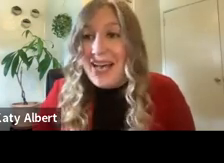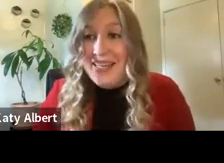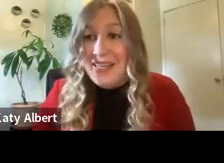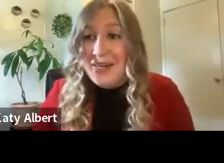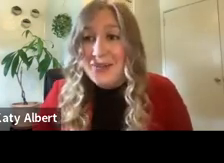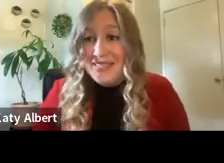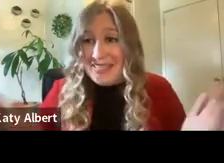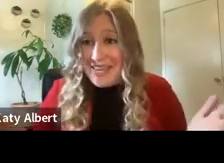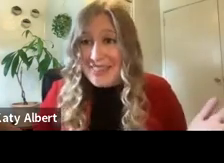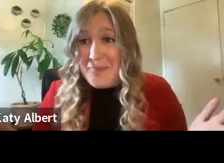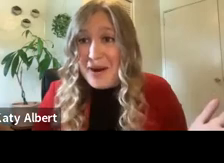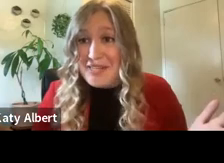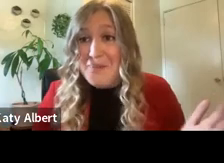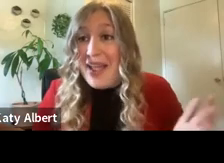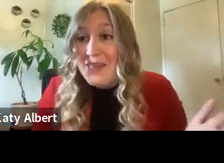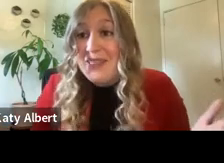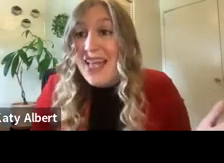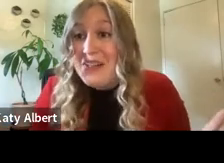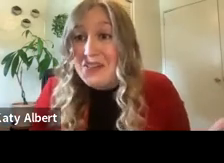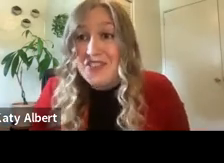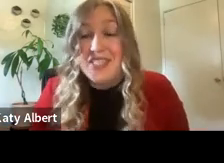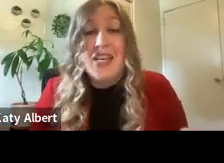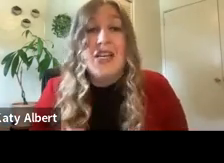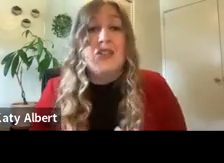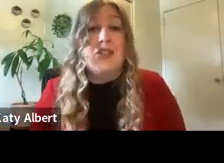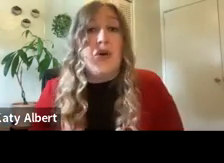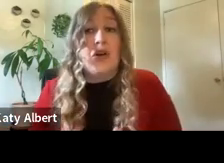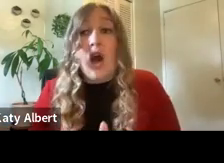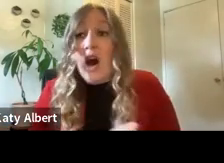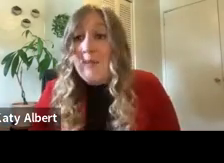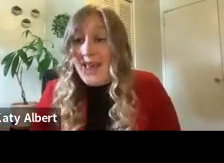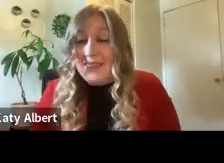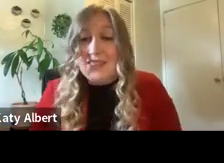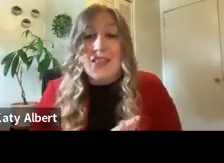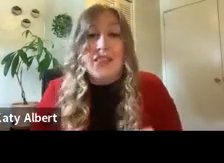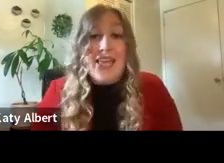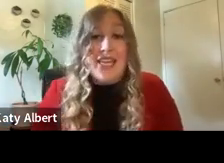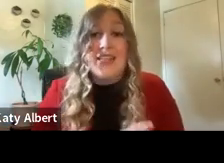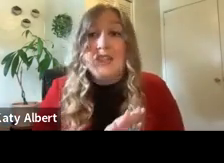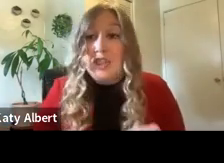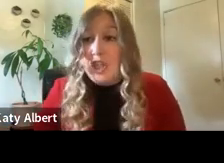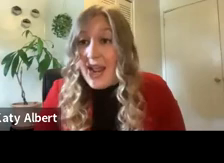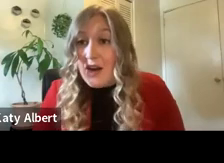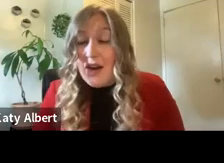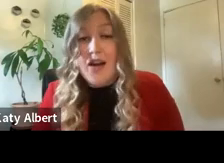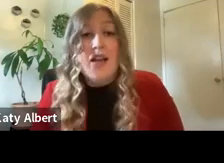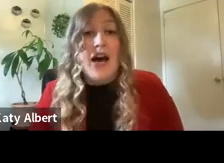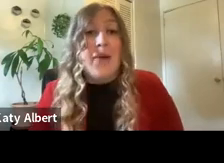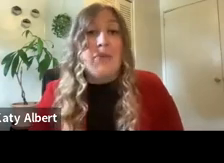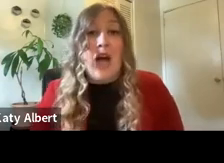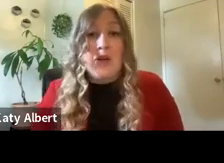be, standing at the party by themselves. So comment, like,